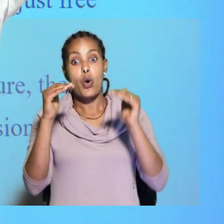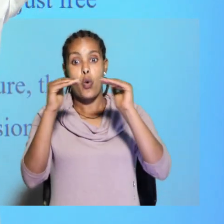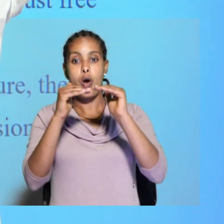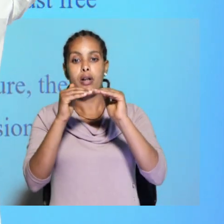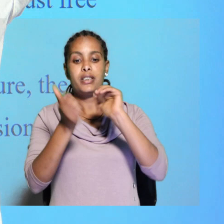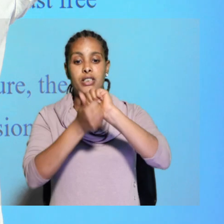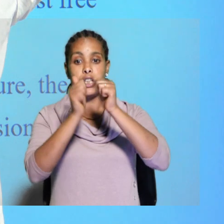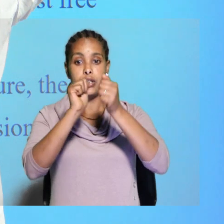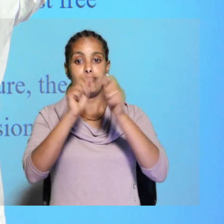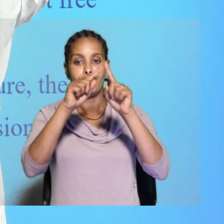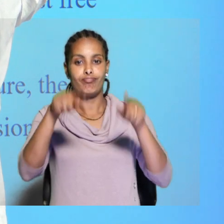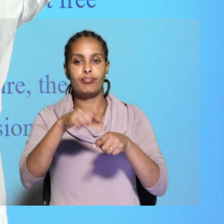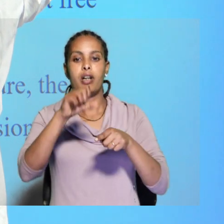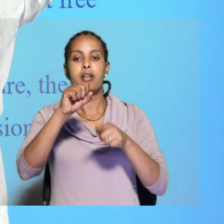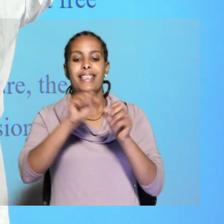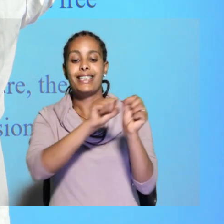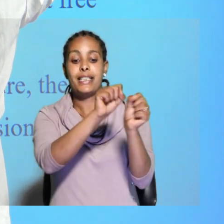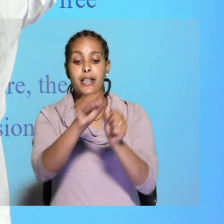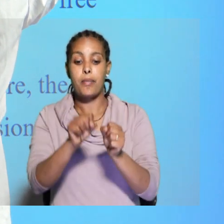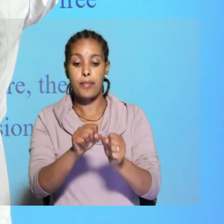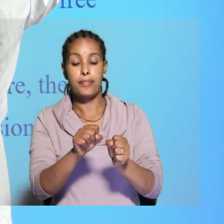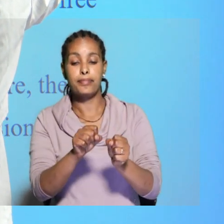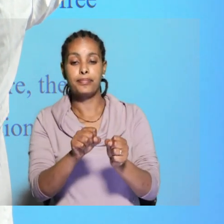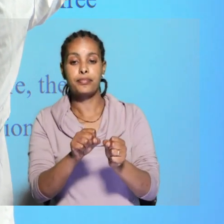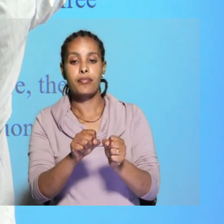equal change in entropy of the system